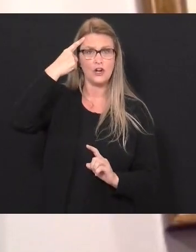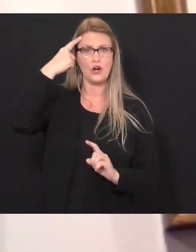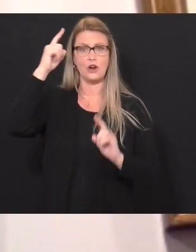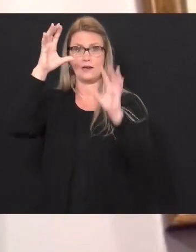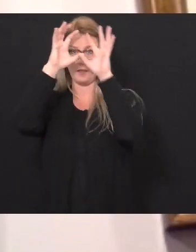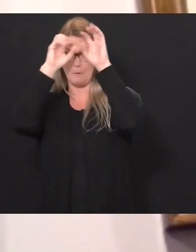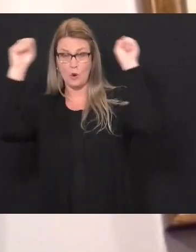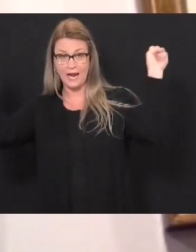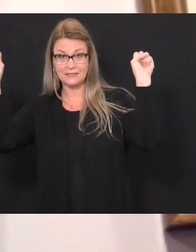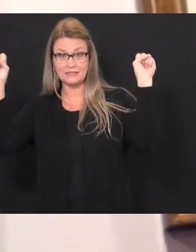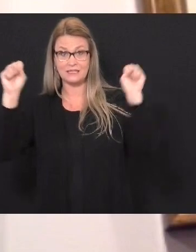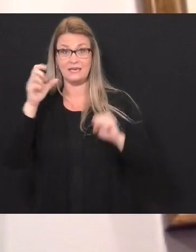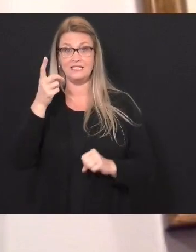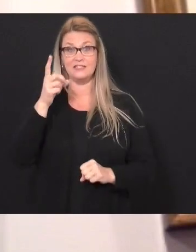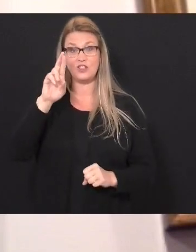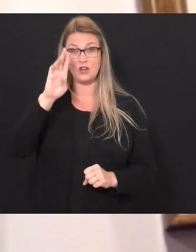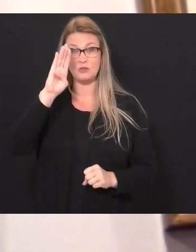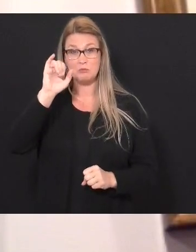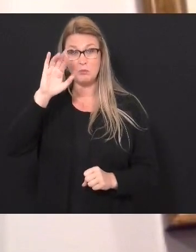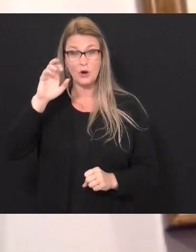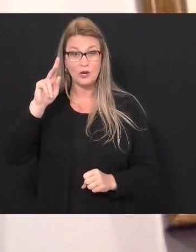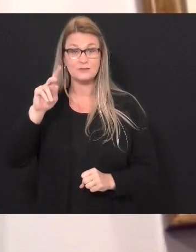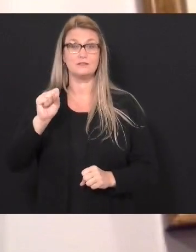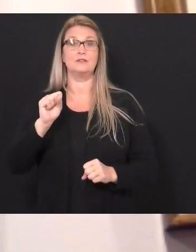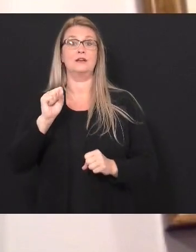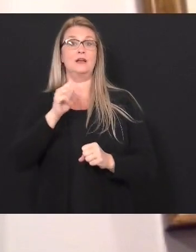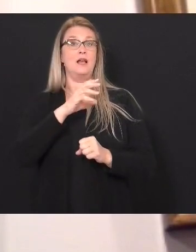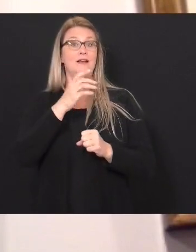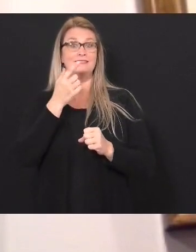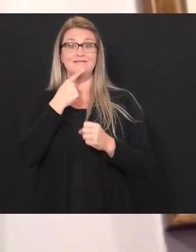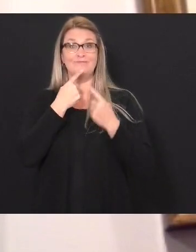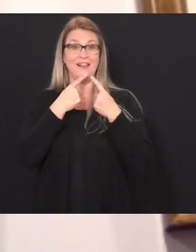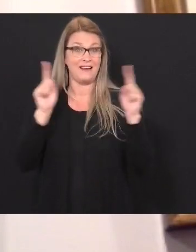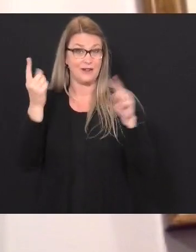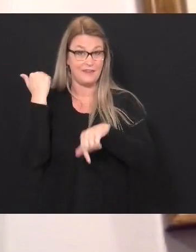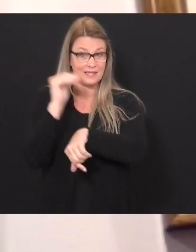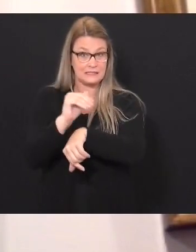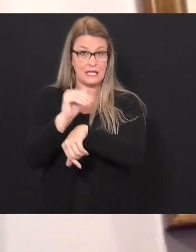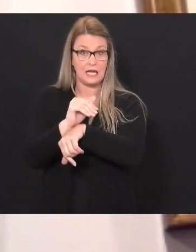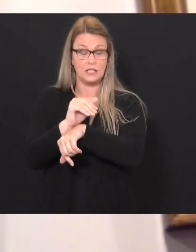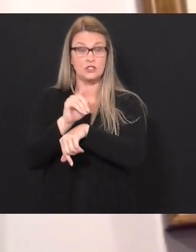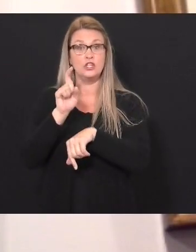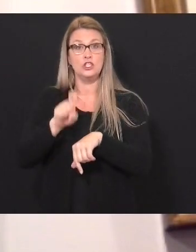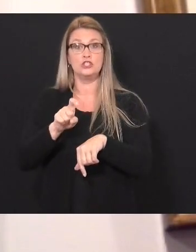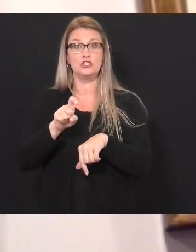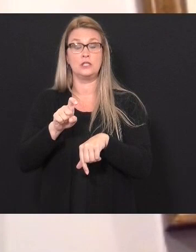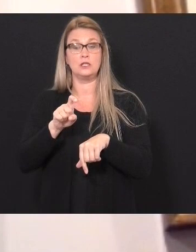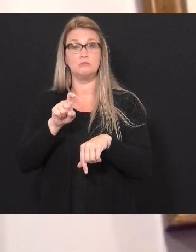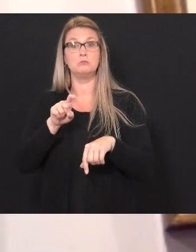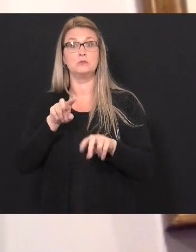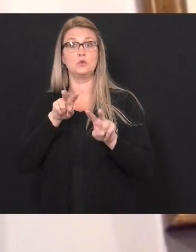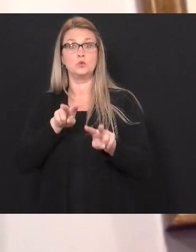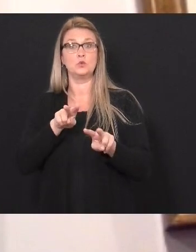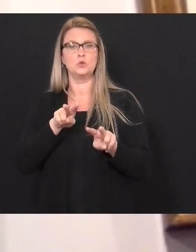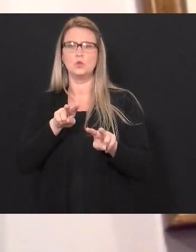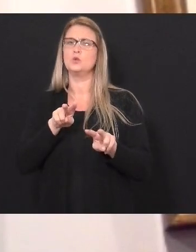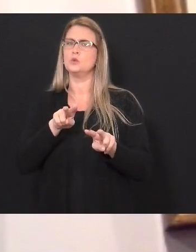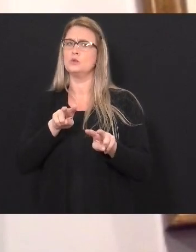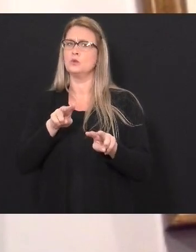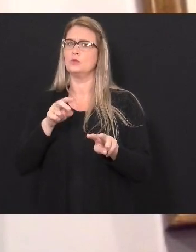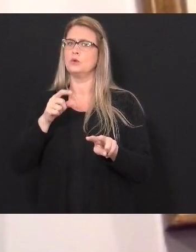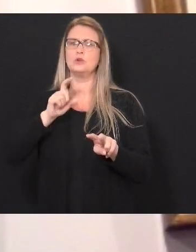what Dr. Birx and Dr. Fauci said last night should give us pause, but it shouldn't surprise us.